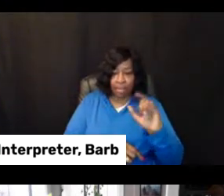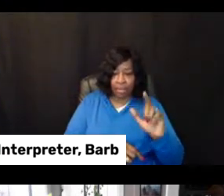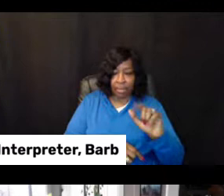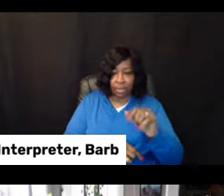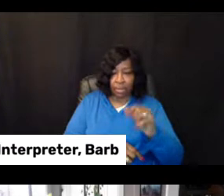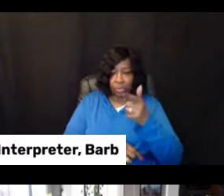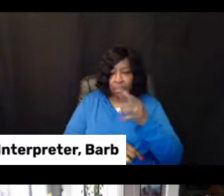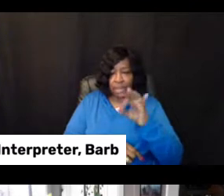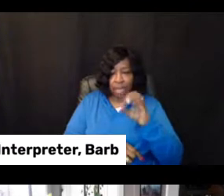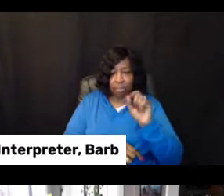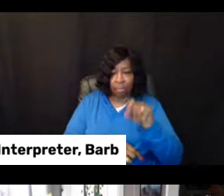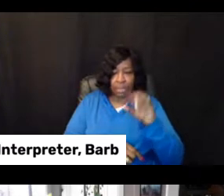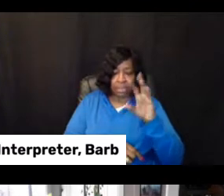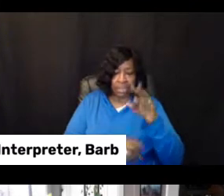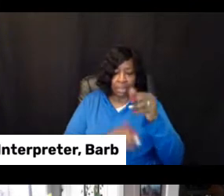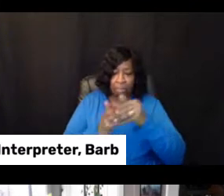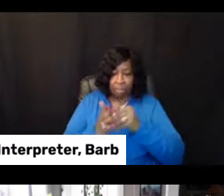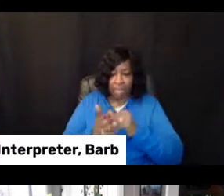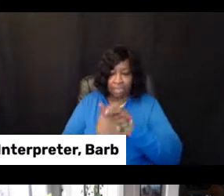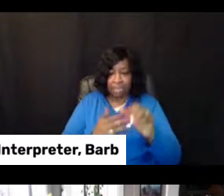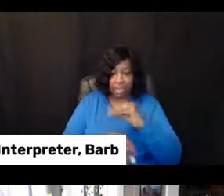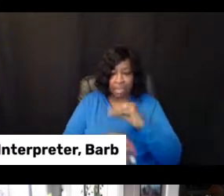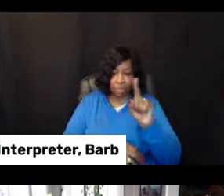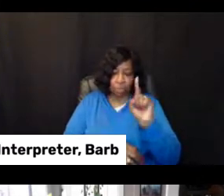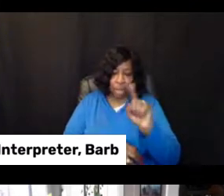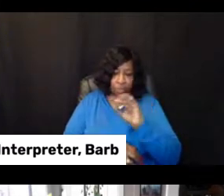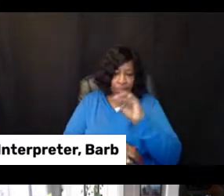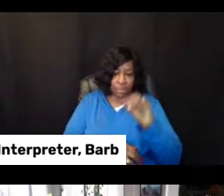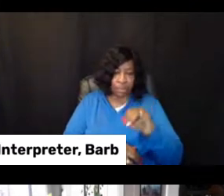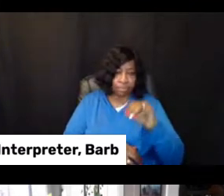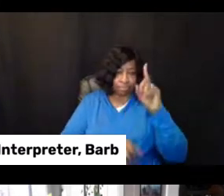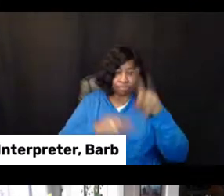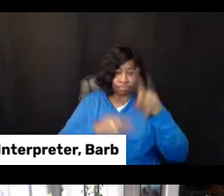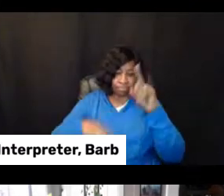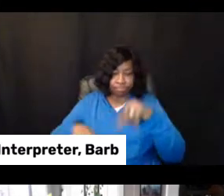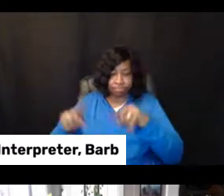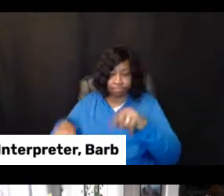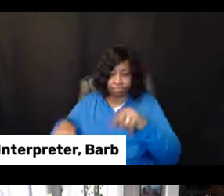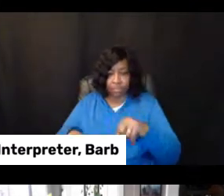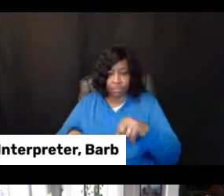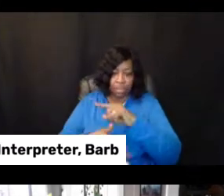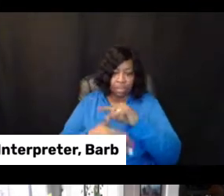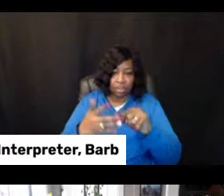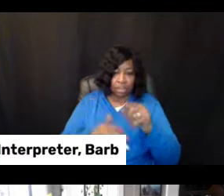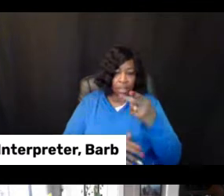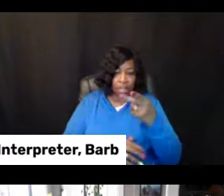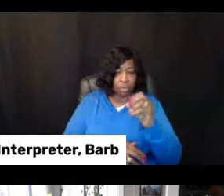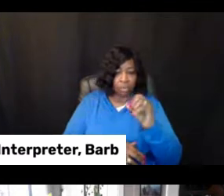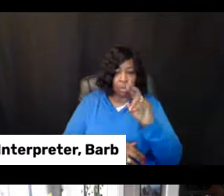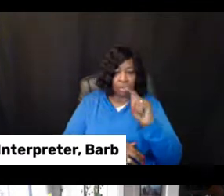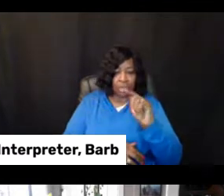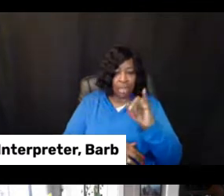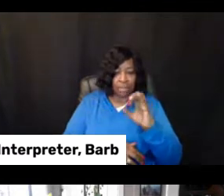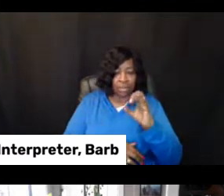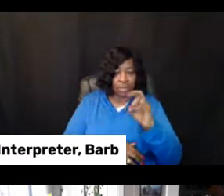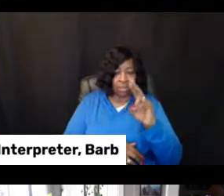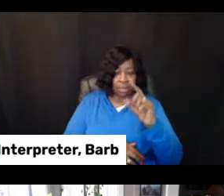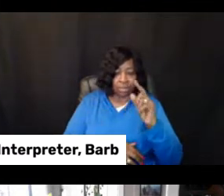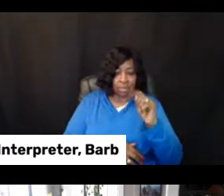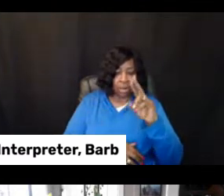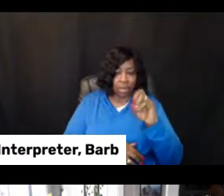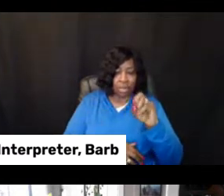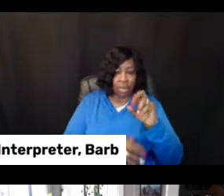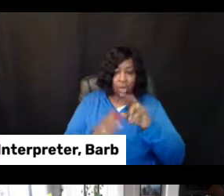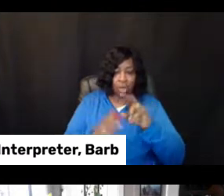billion. And there's a 1% of miscellaneous costs, everything from horticulture, forestry, rural development,